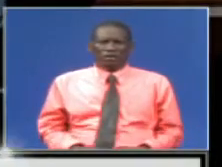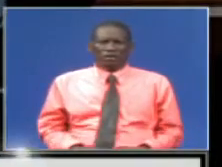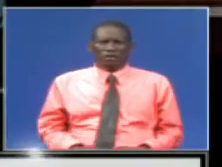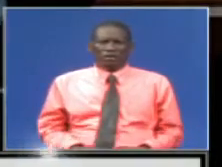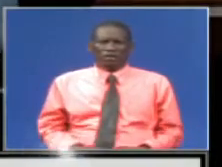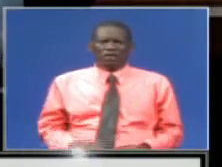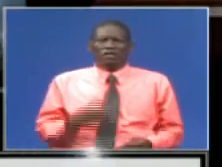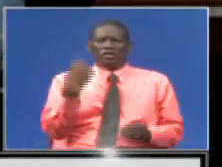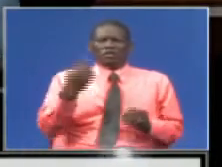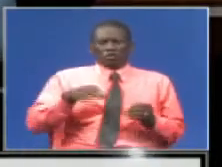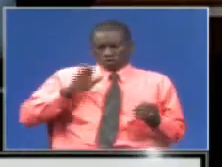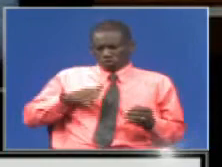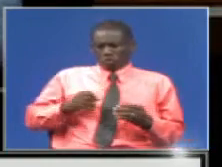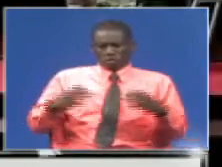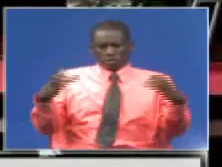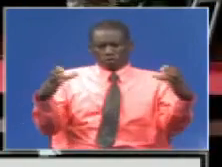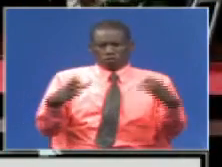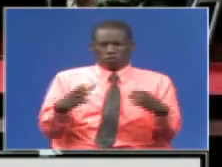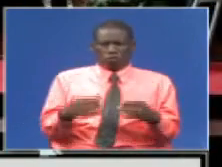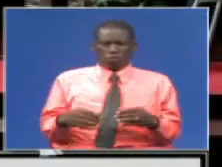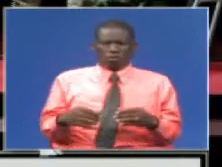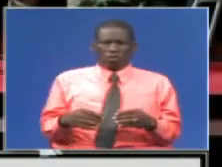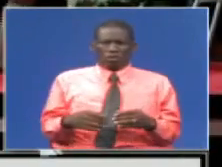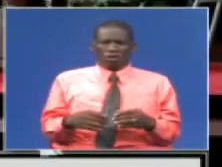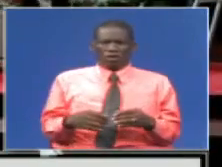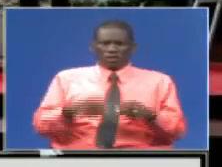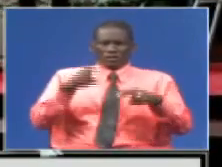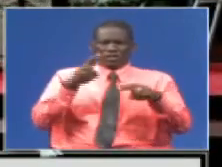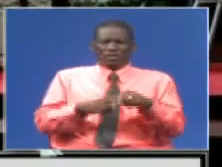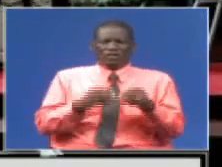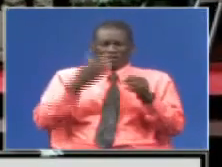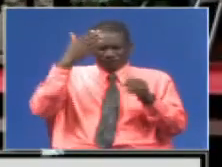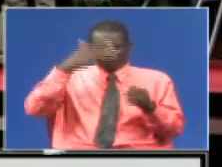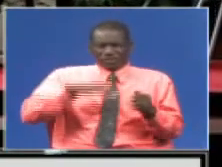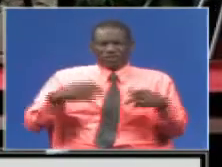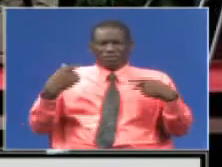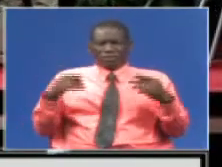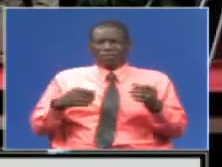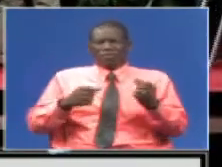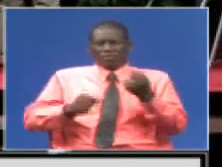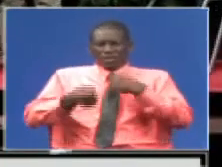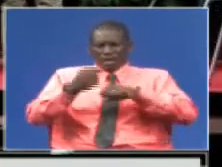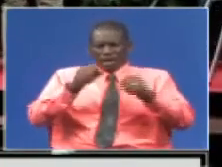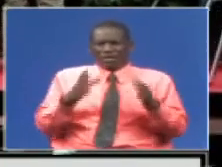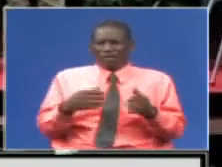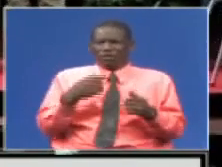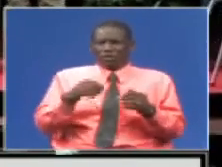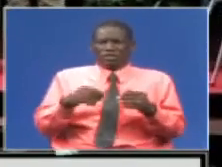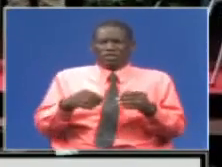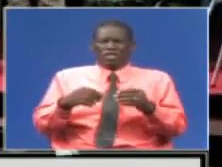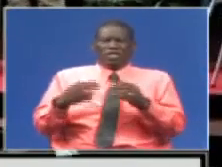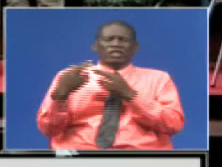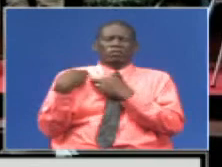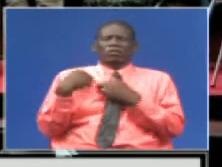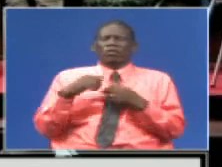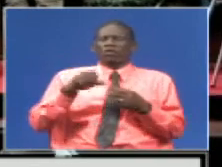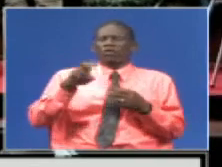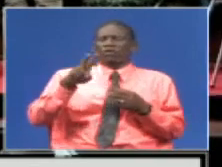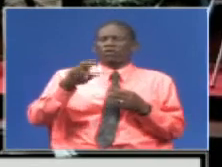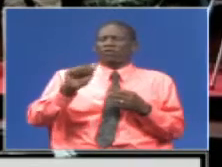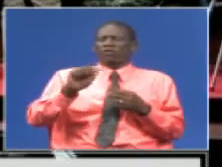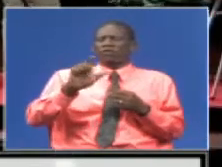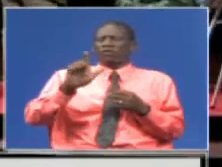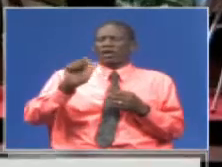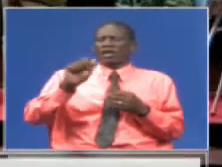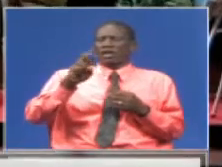The only woman of the bunch sits facing the crowd's back. The actor who plays the role of Valerie Bemariki, a significant